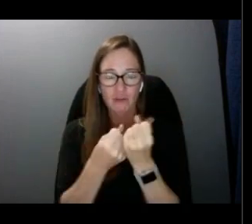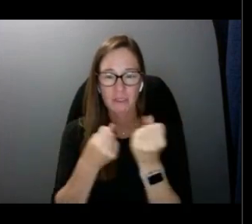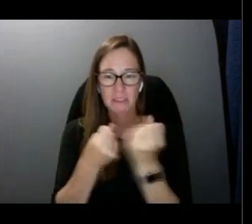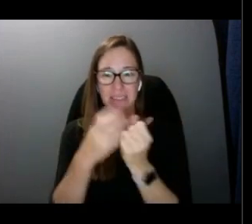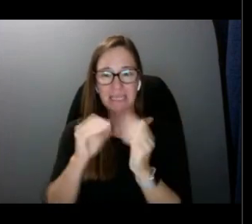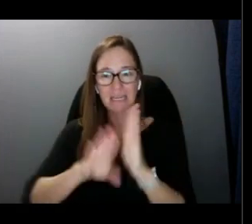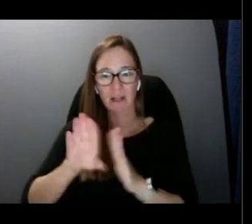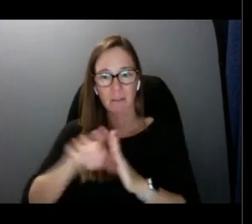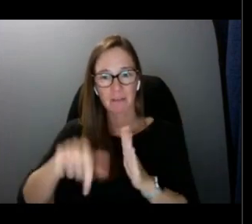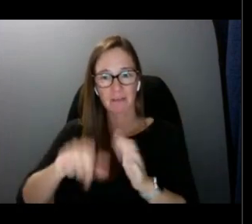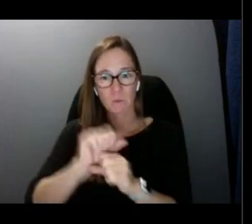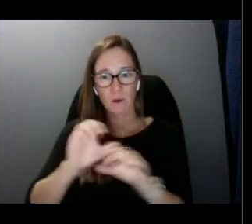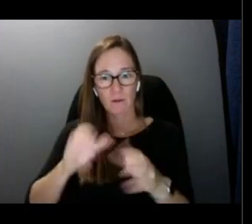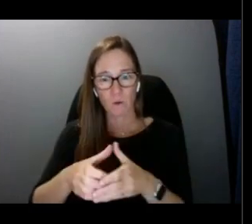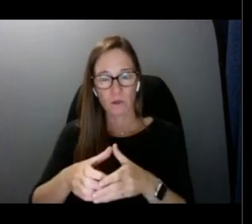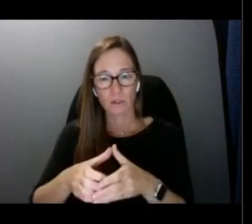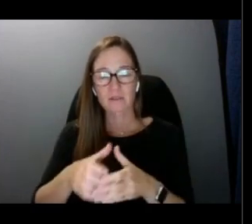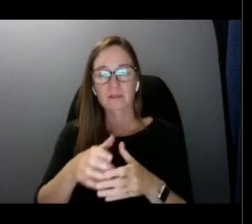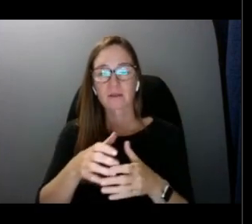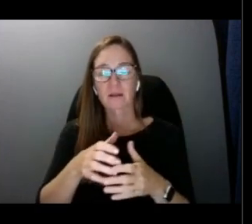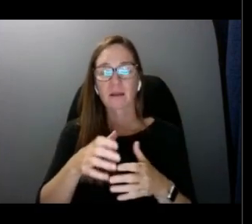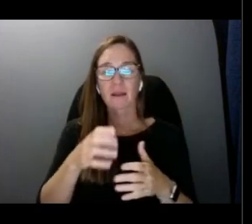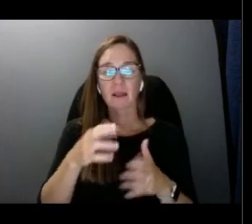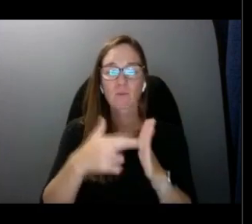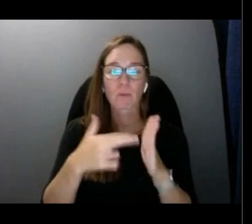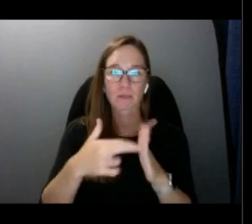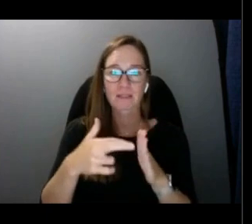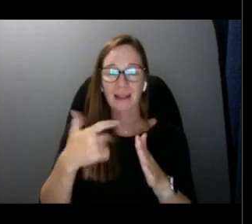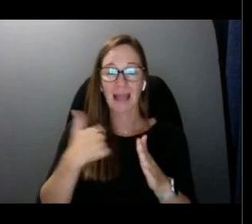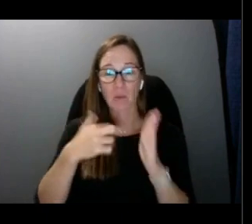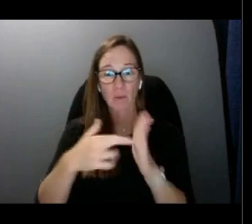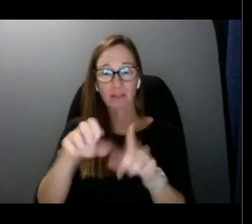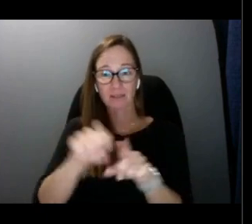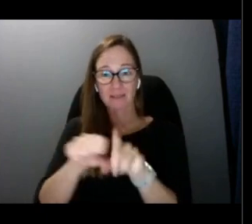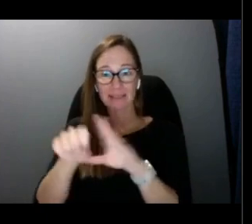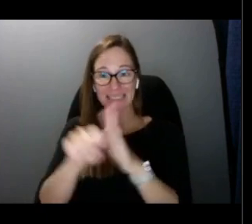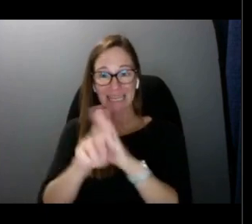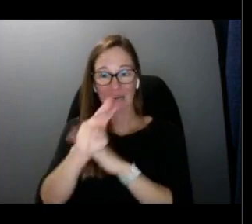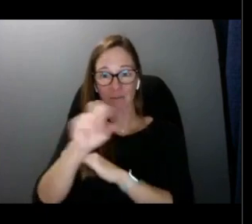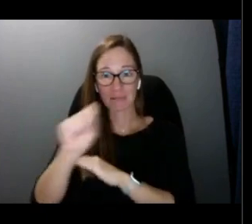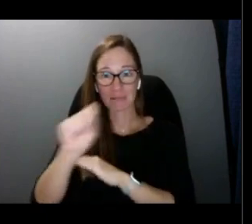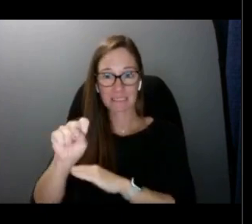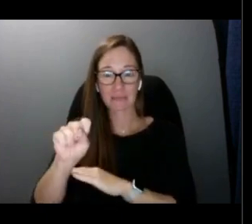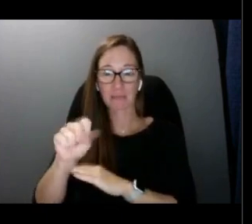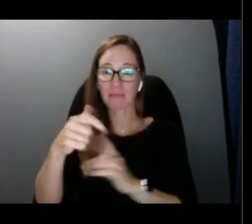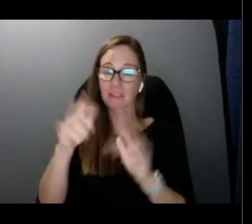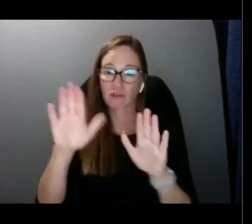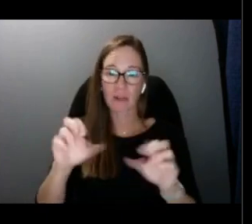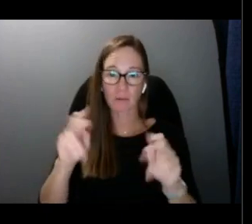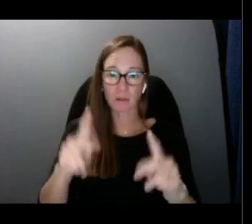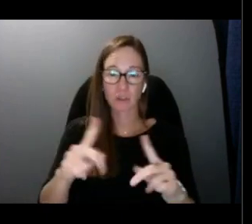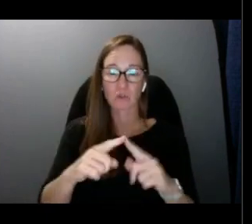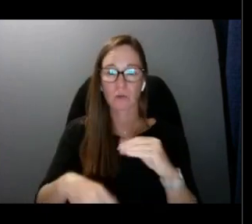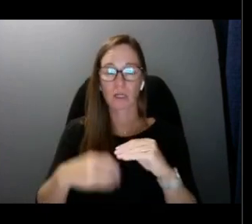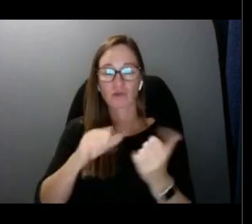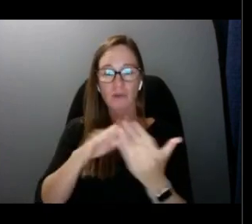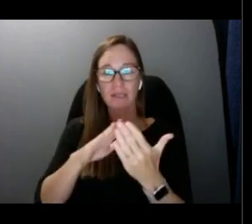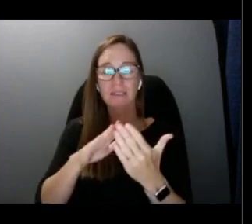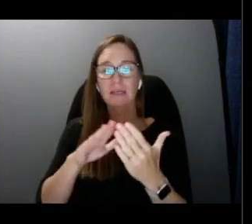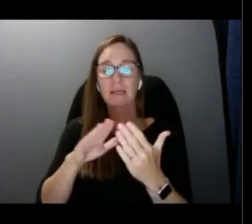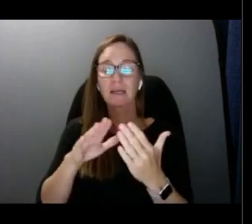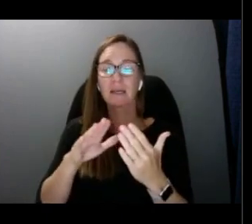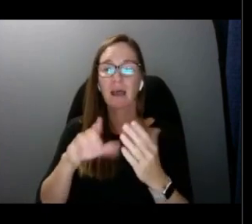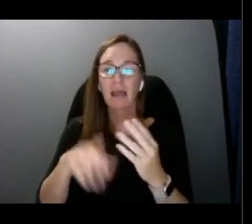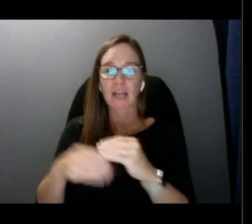developing this workforce? I represent the state of Mississippi, and this would be an incredible opportunity to address additional socioeconomic